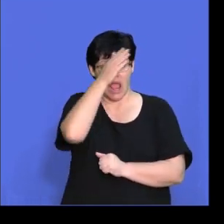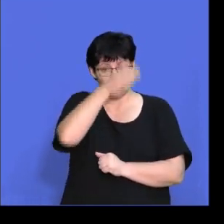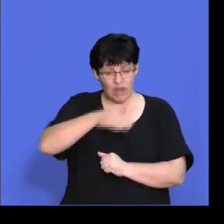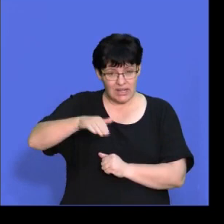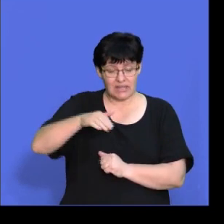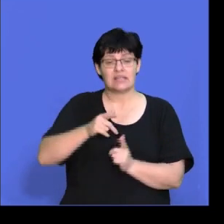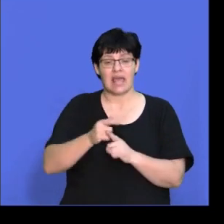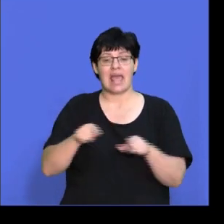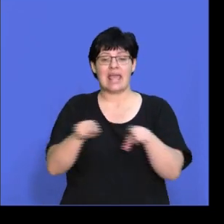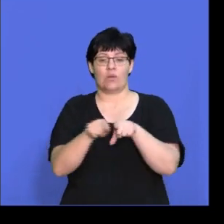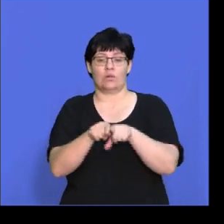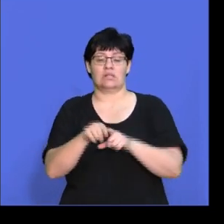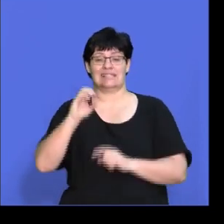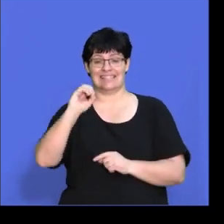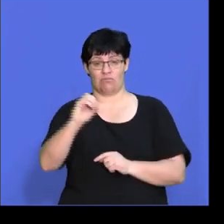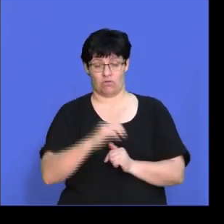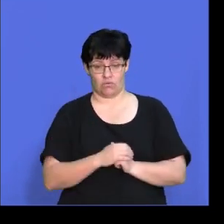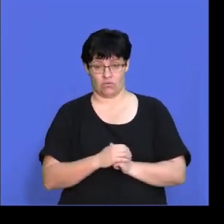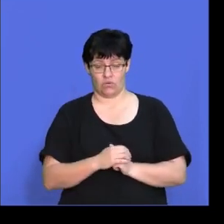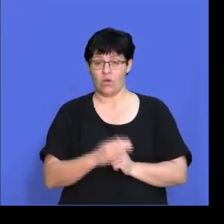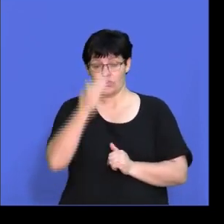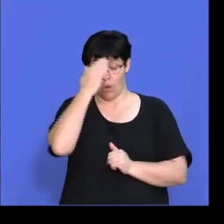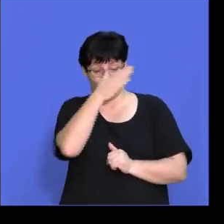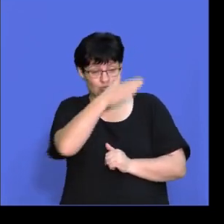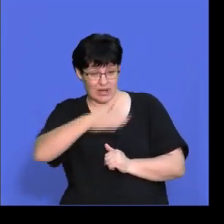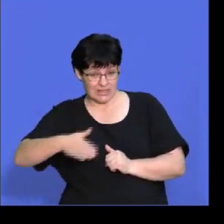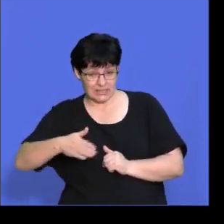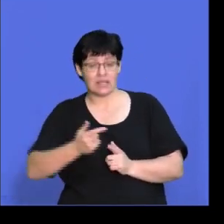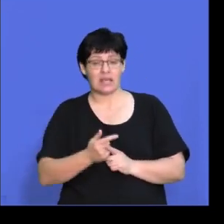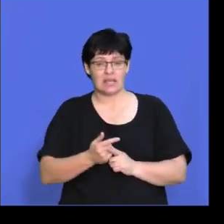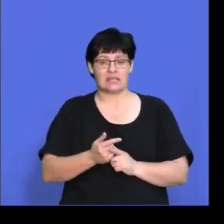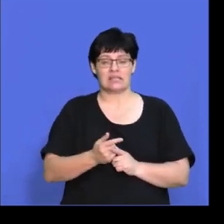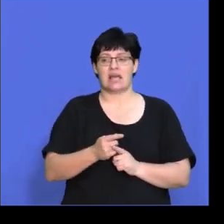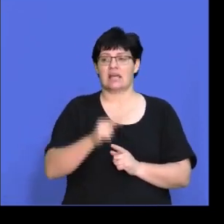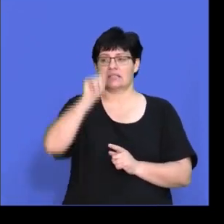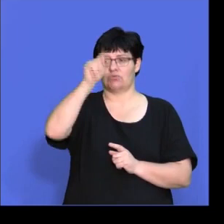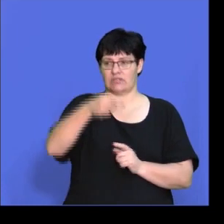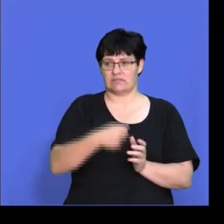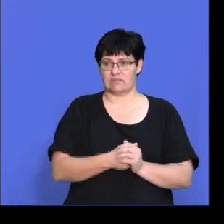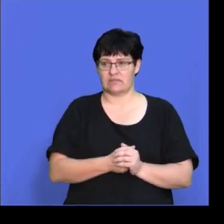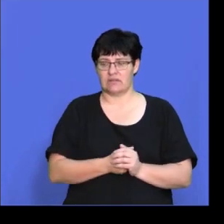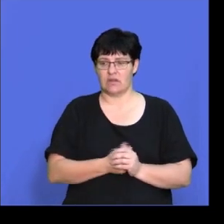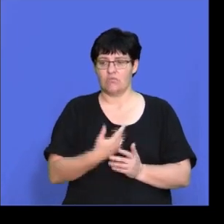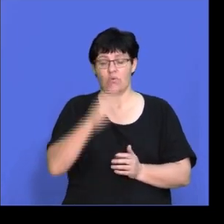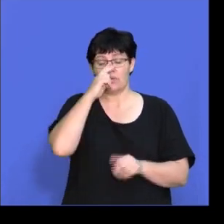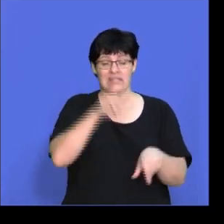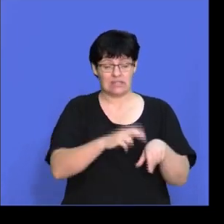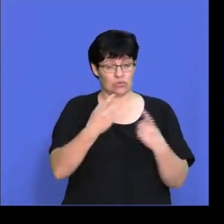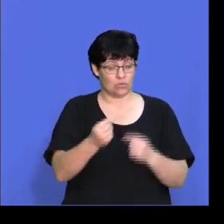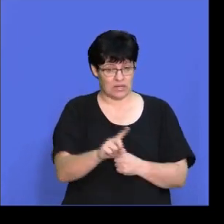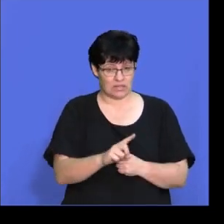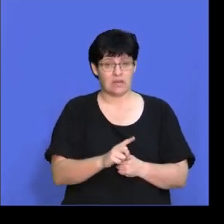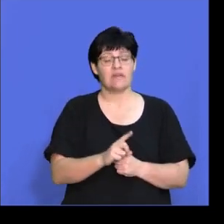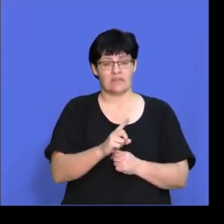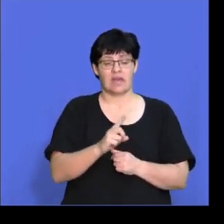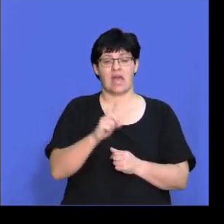the gradient is equal to 0. And we all know that the gradient is the derivative. So what we need to do